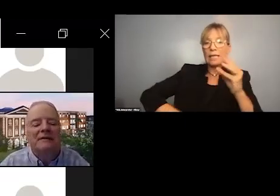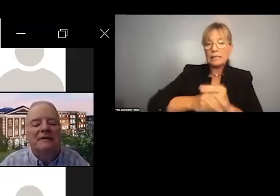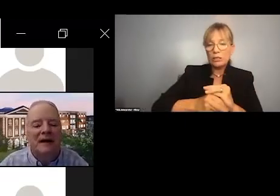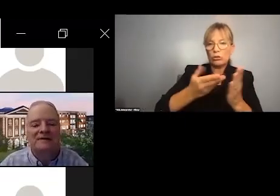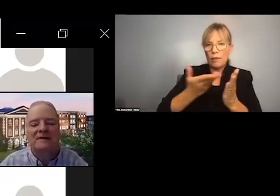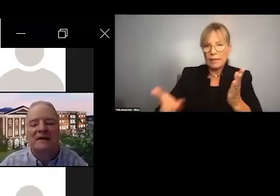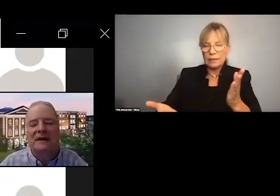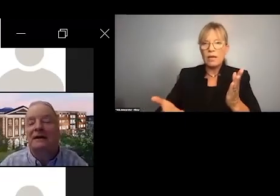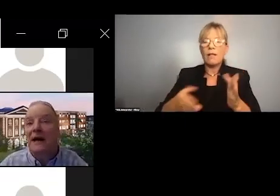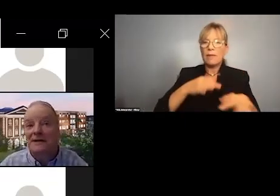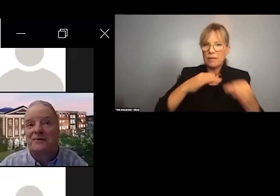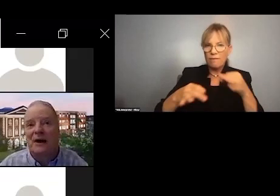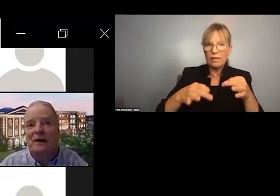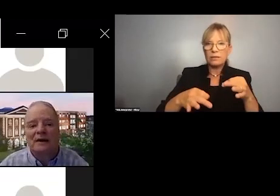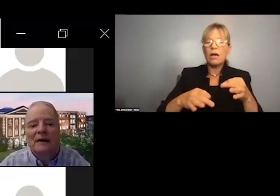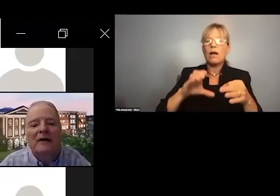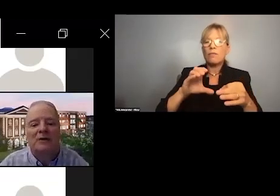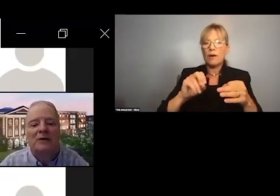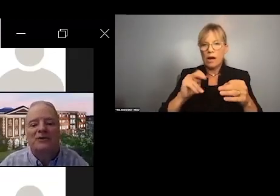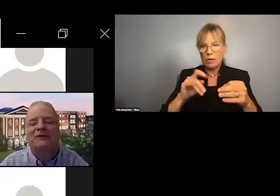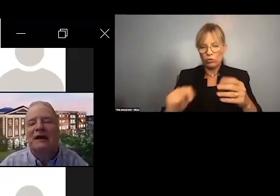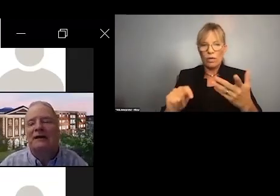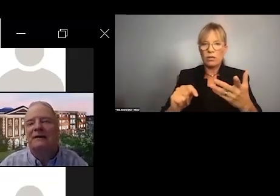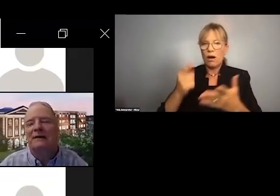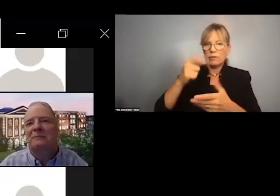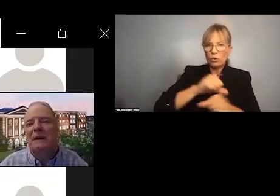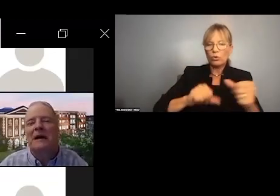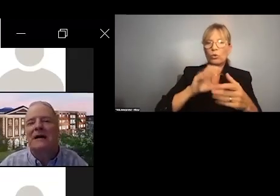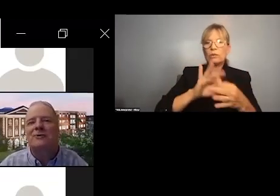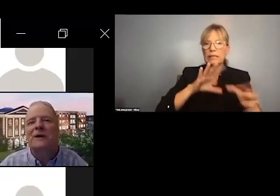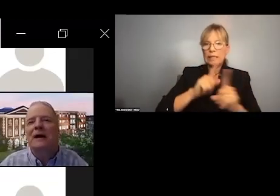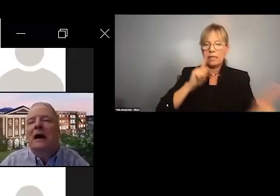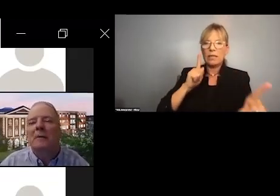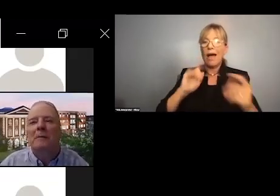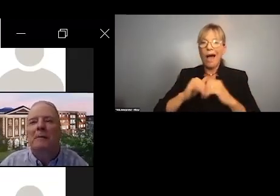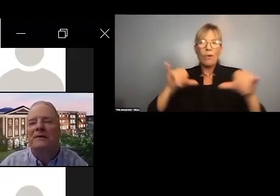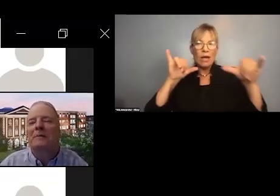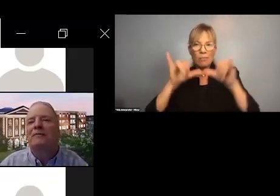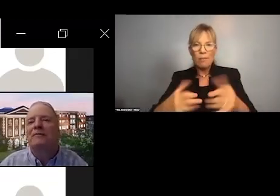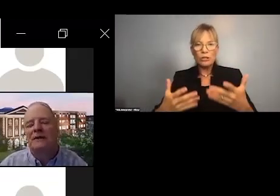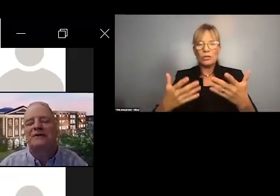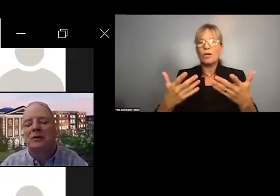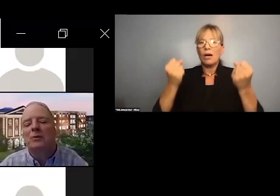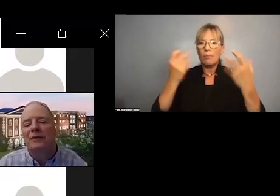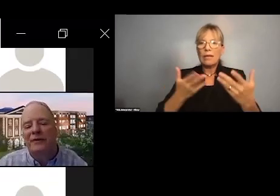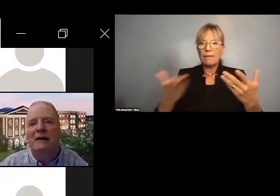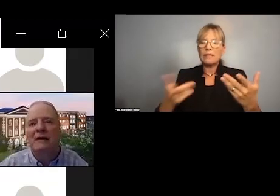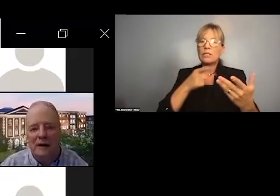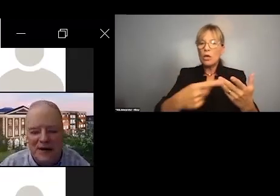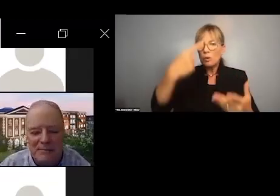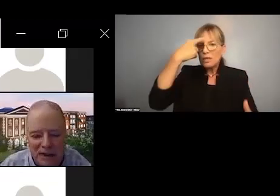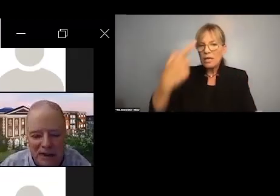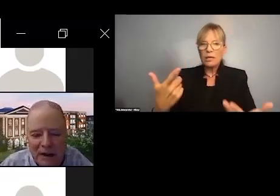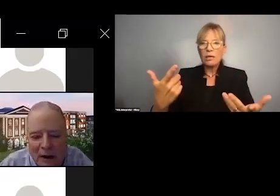It defines the construct of social disconnectedness by measuring a number of things that you would